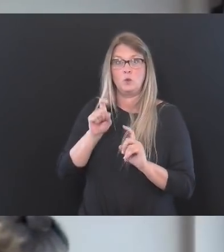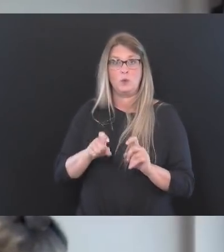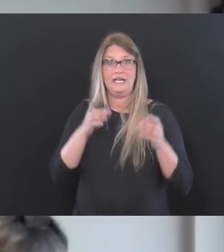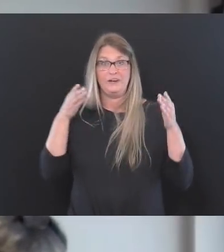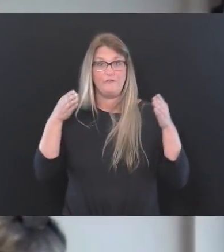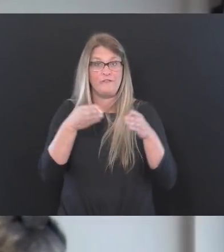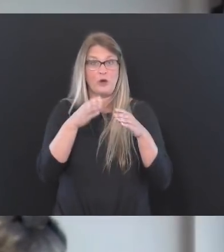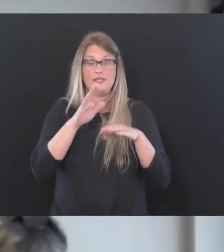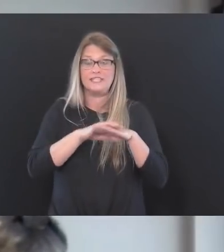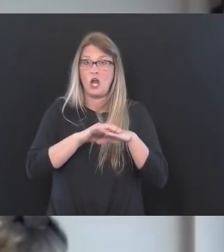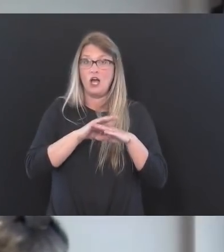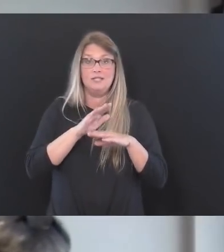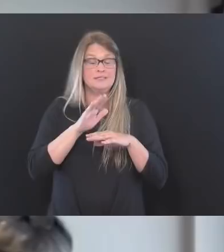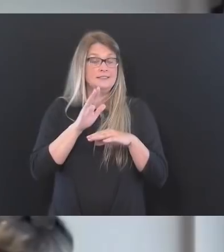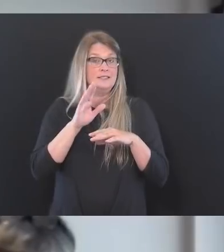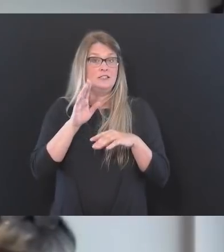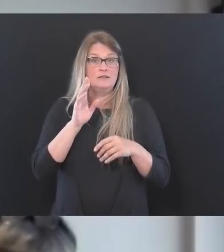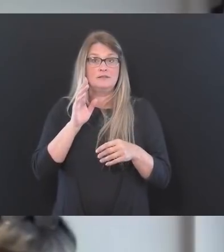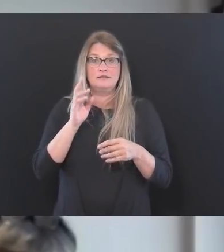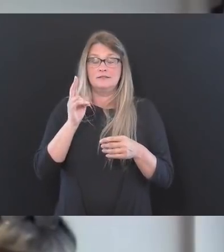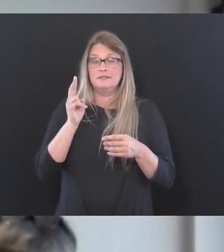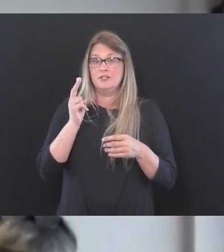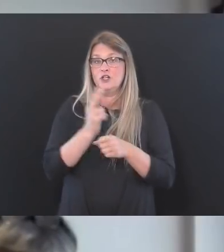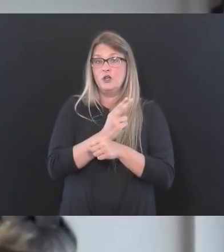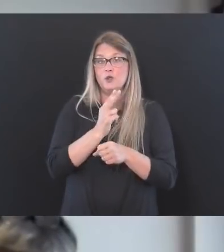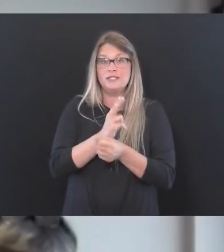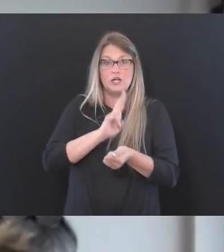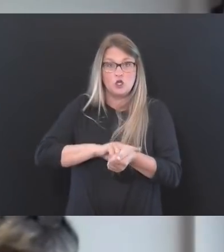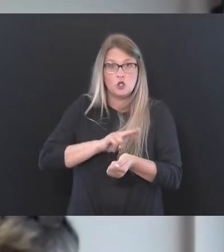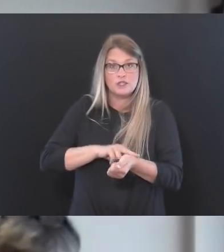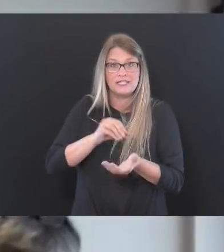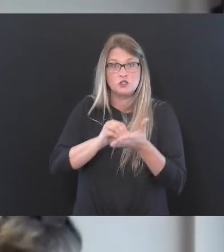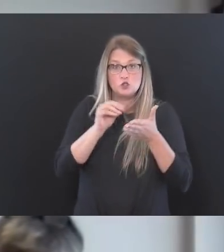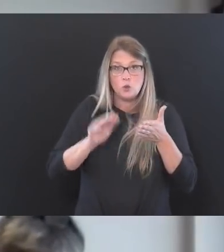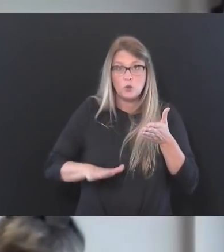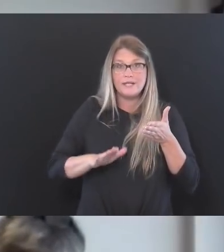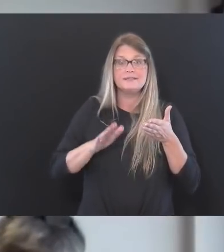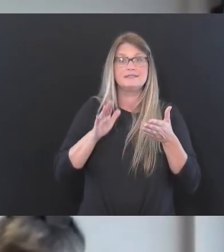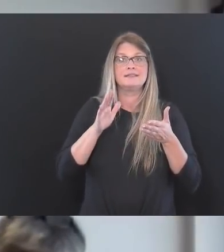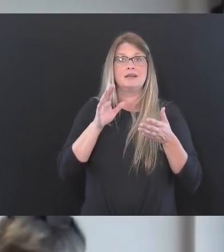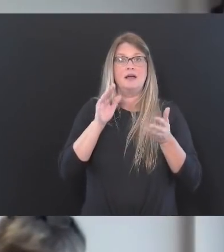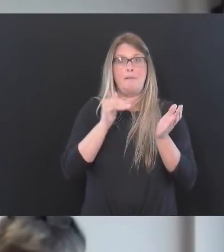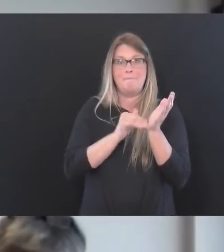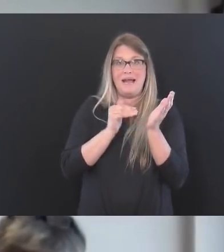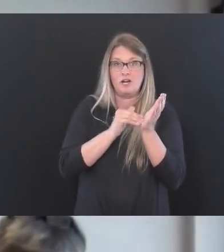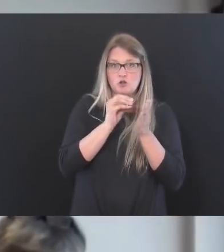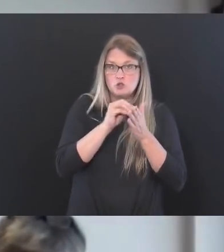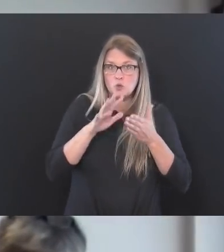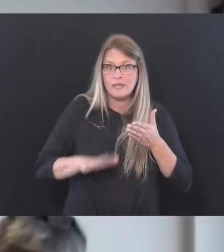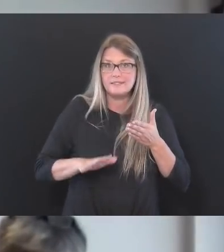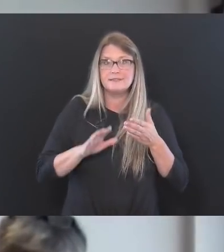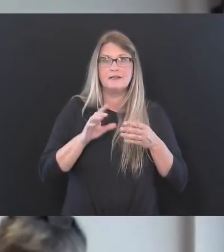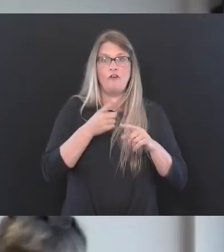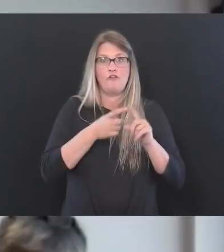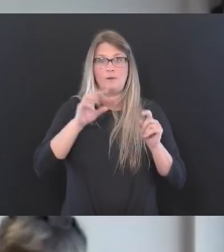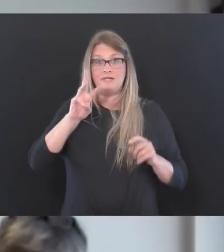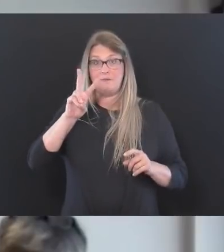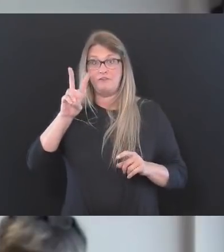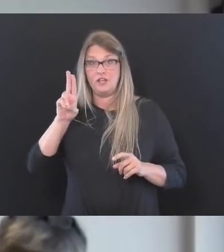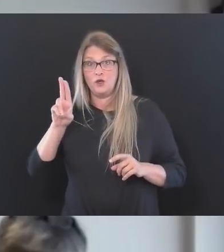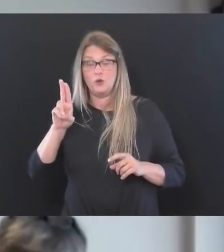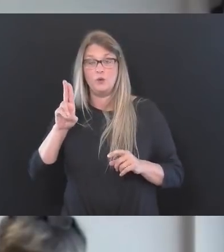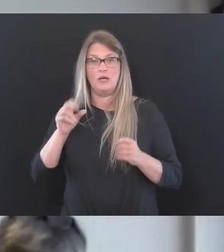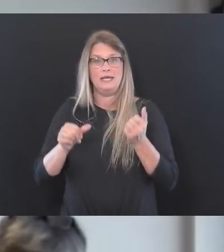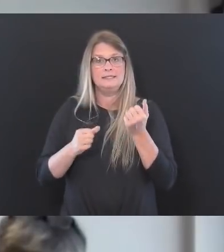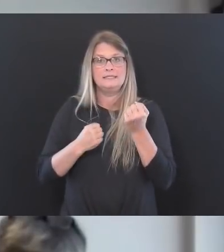at utilizing nursing students in some cases, medical students from WVU to assist